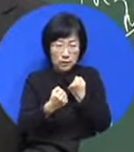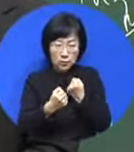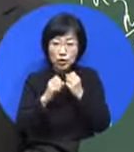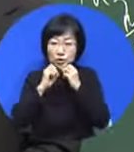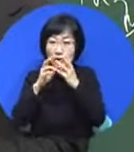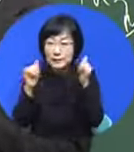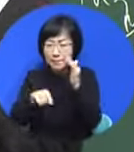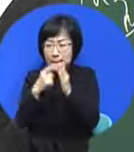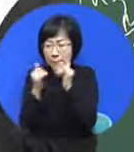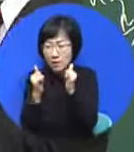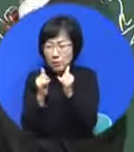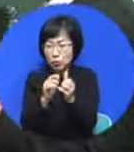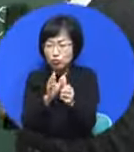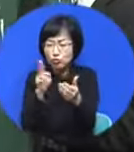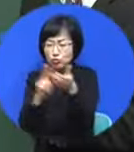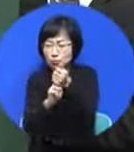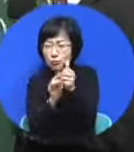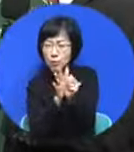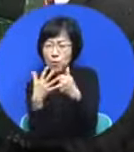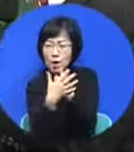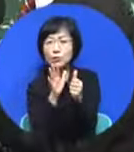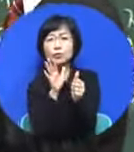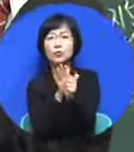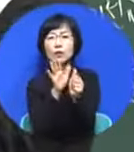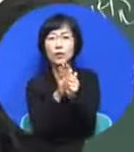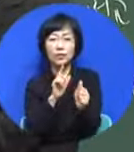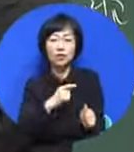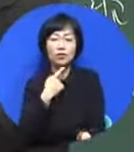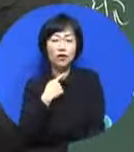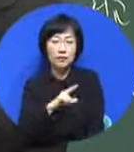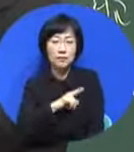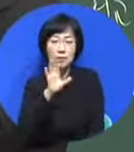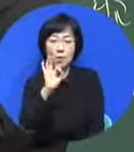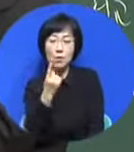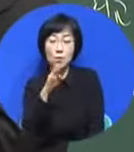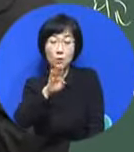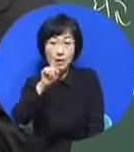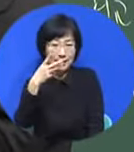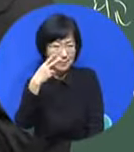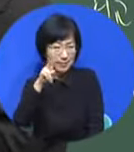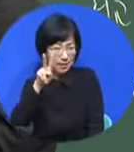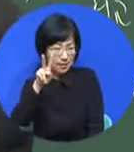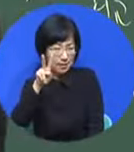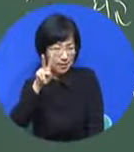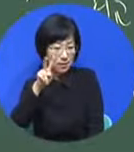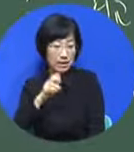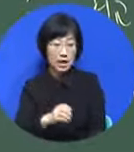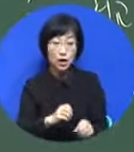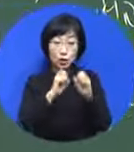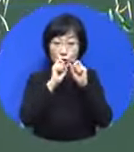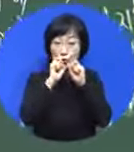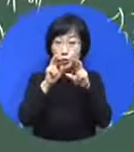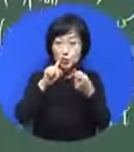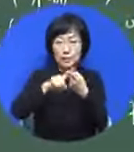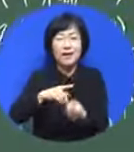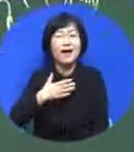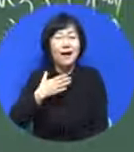Also, people like Obadiah, who knowing what he was doing is dangerous, he hid 100 prophets. That's the missions of knowing.